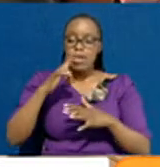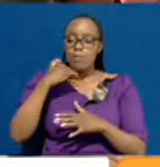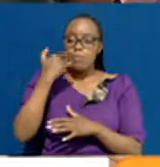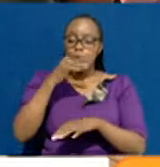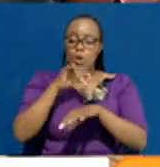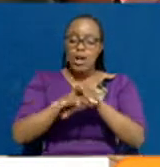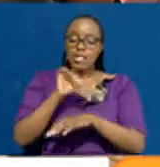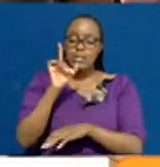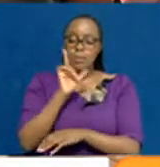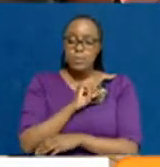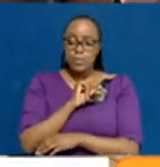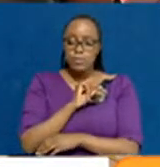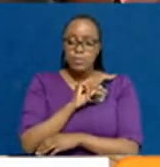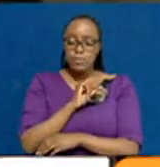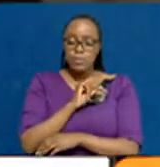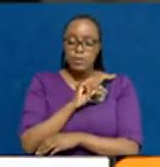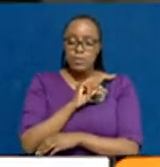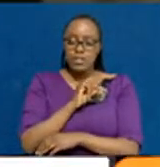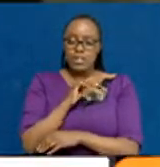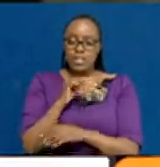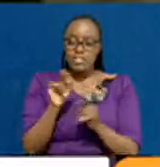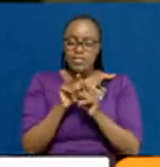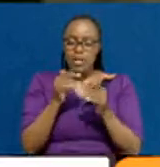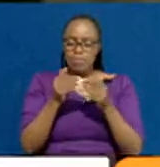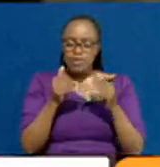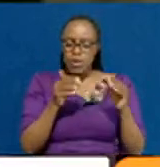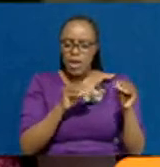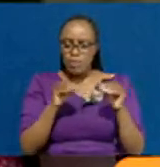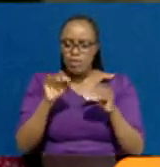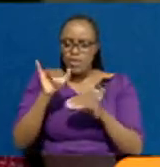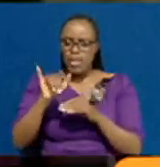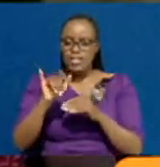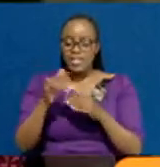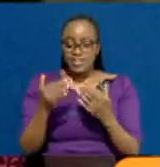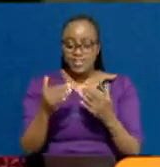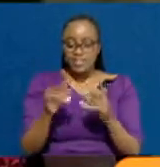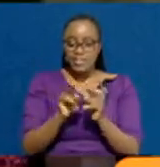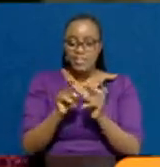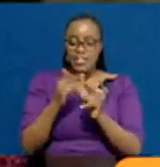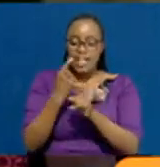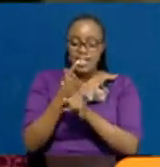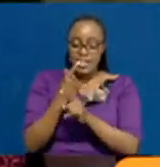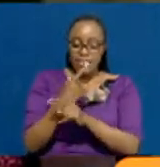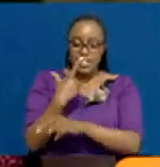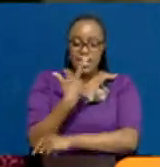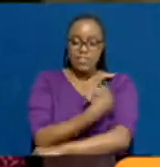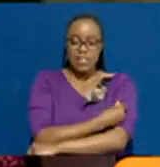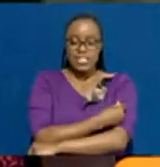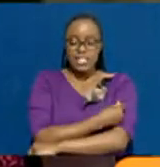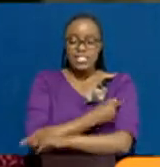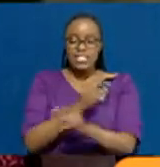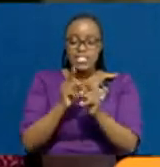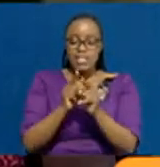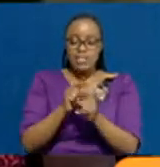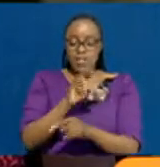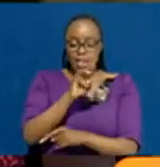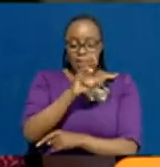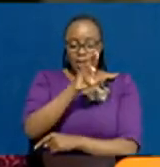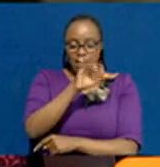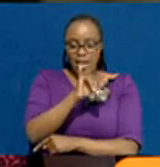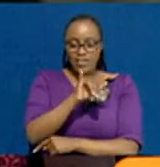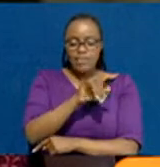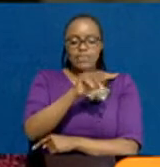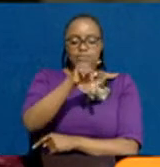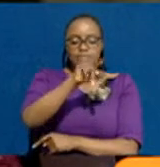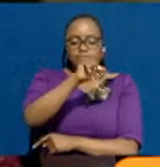received, before I go to that point, so because we are giving different vaccines, so for the mRNA vaccines, which is the Pfizer